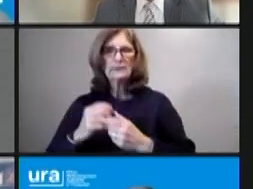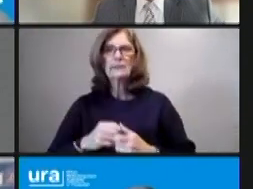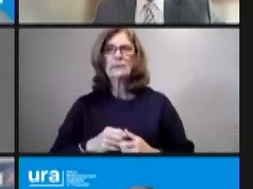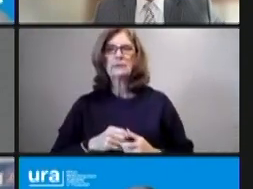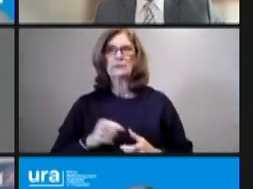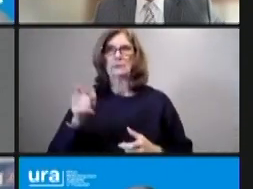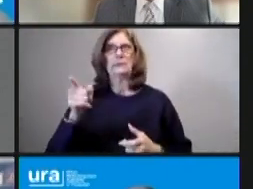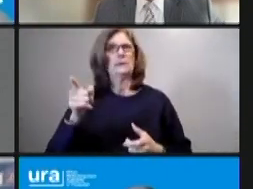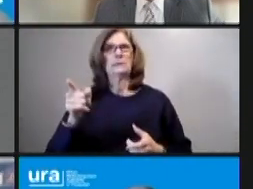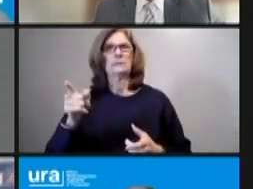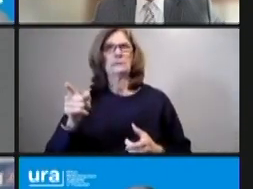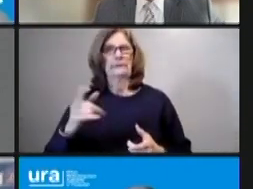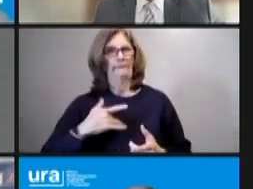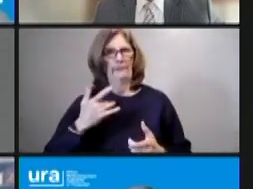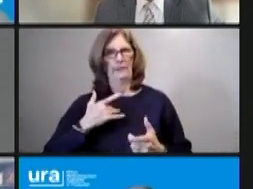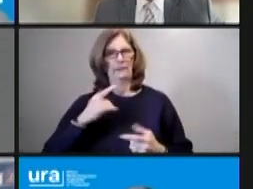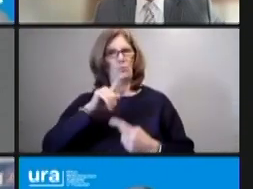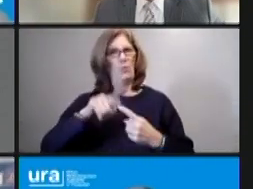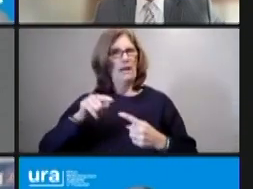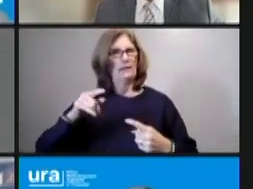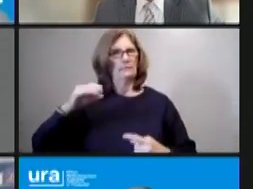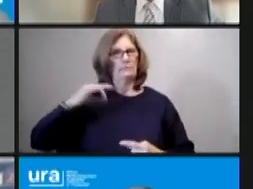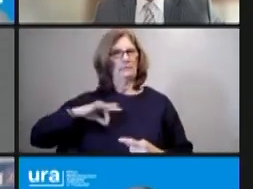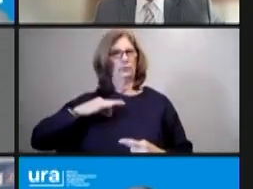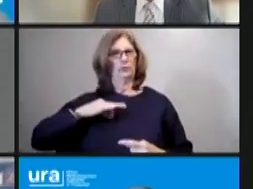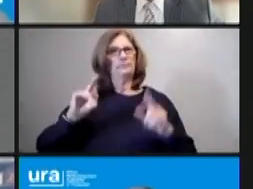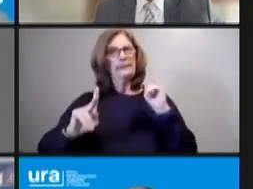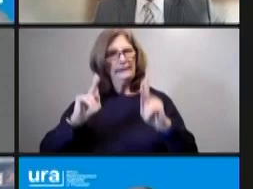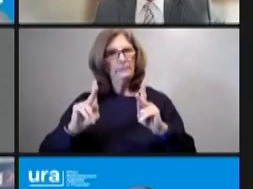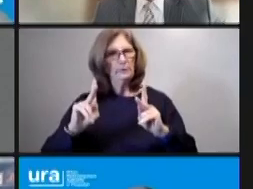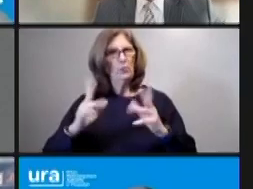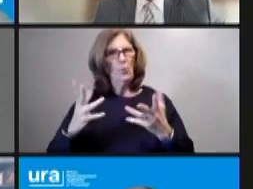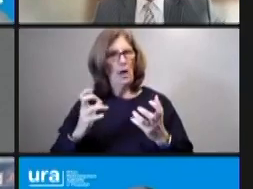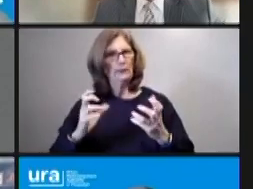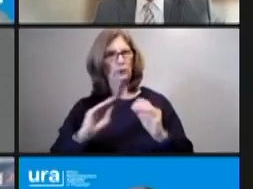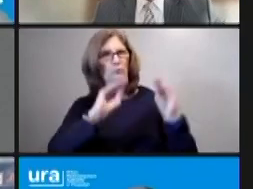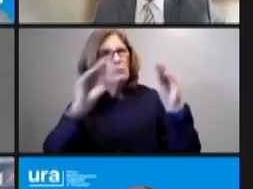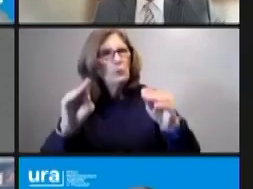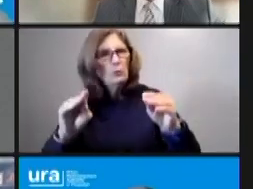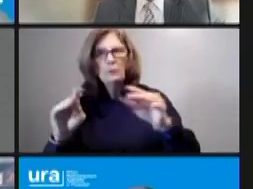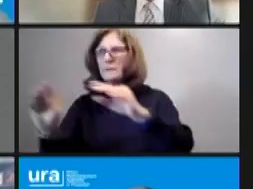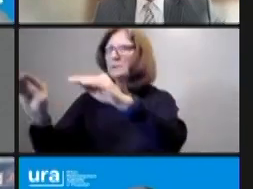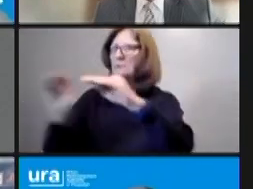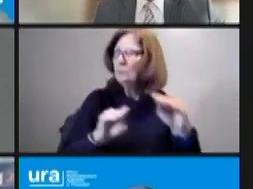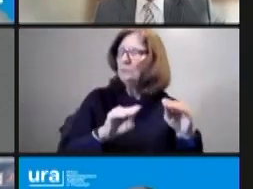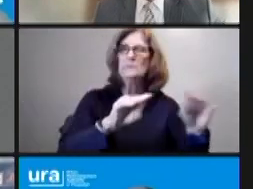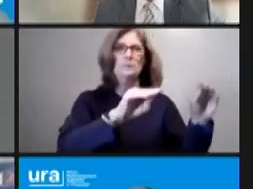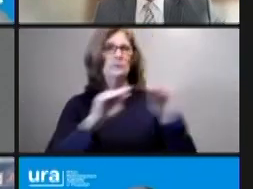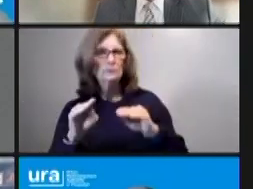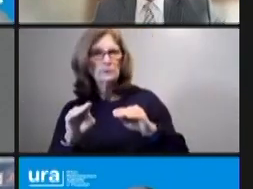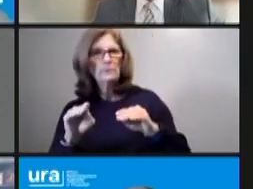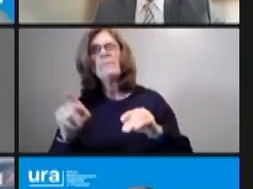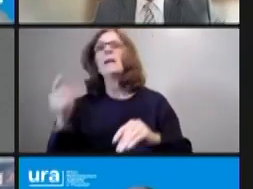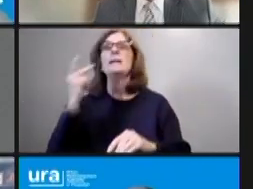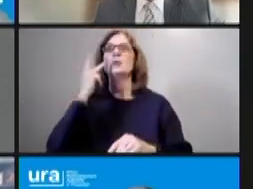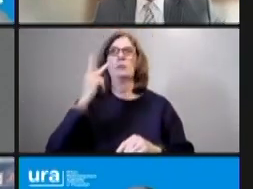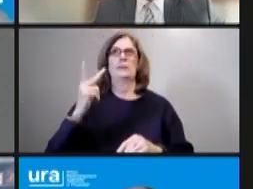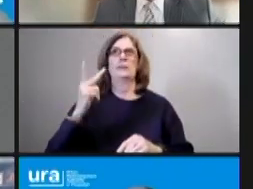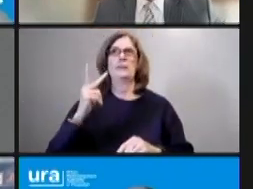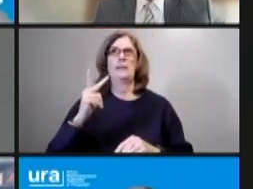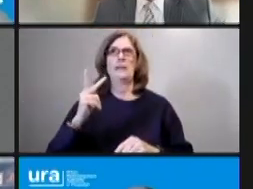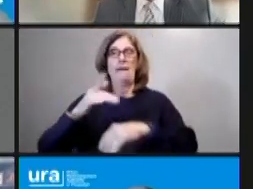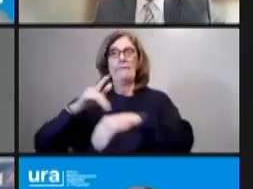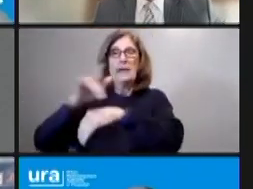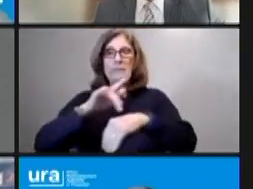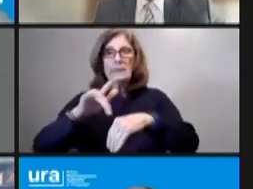or if Pittsburghers have the opportunity to choose the communities they wish to live in, and seeing where the availability of this, you know,